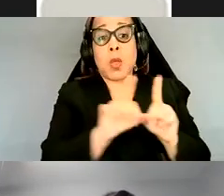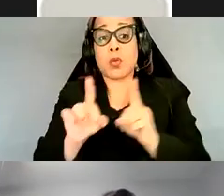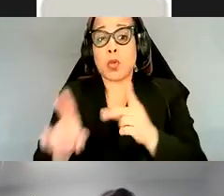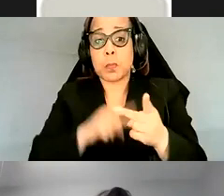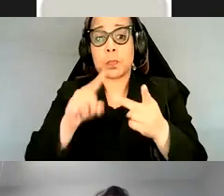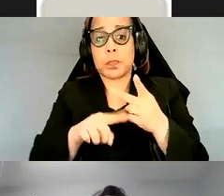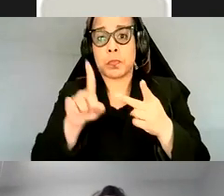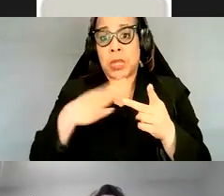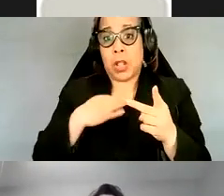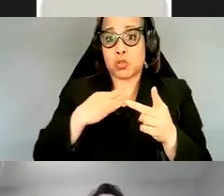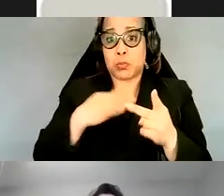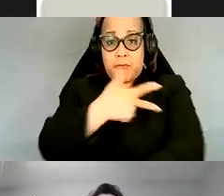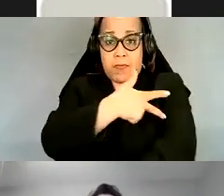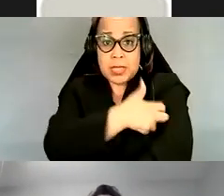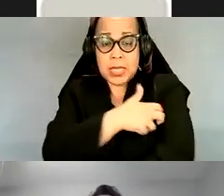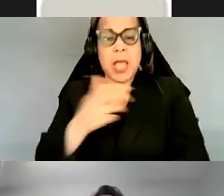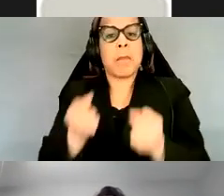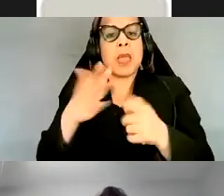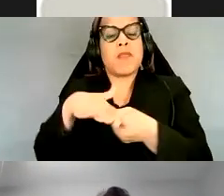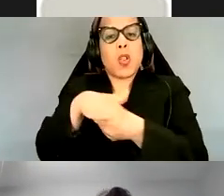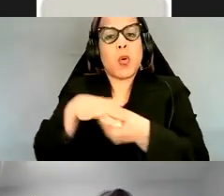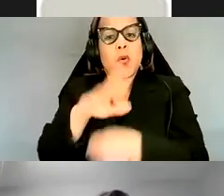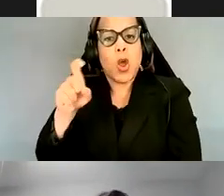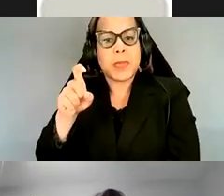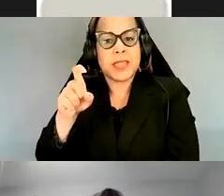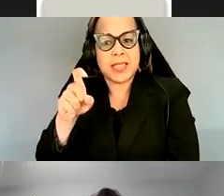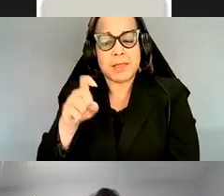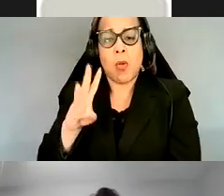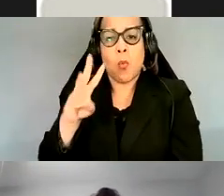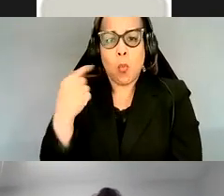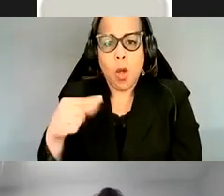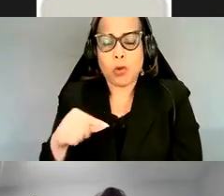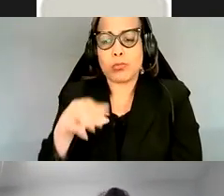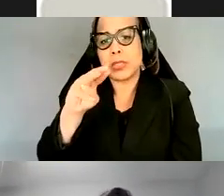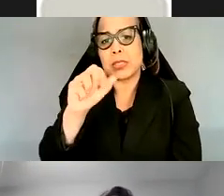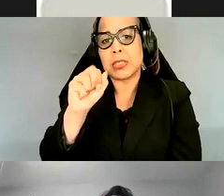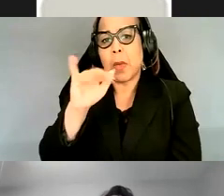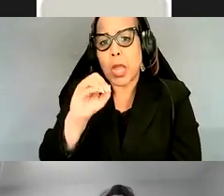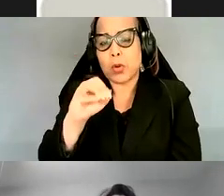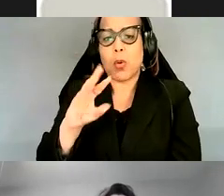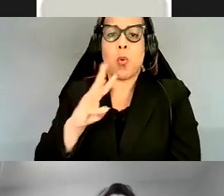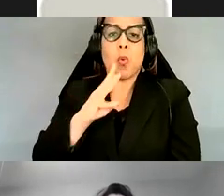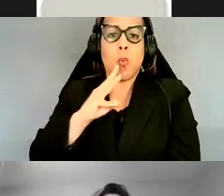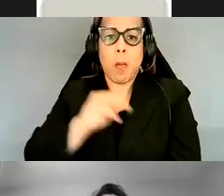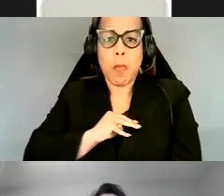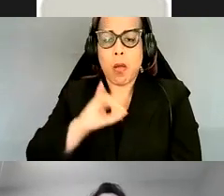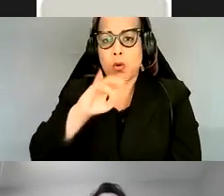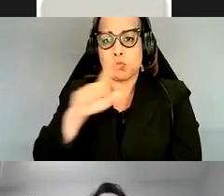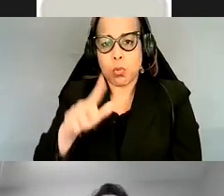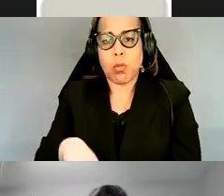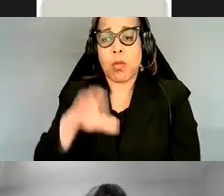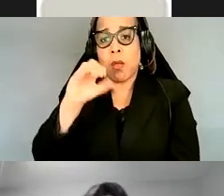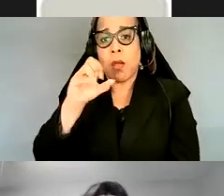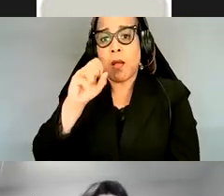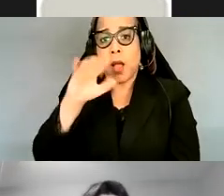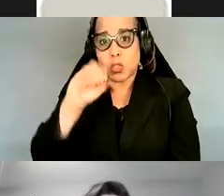and you're eligible to get vaccinated at many of your local pharmacies. Walgreens, Mariano's, Walmart, Jewel Osco, and Costco are